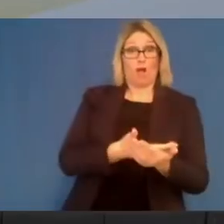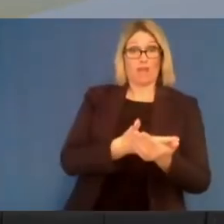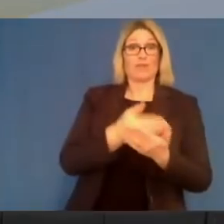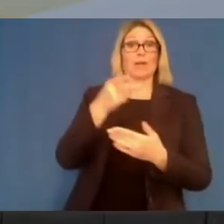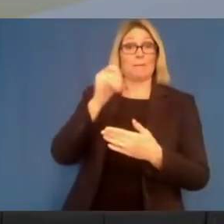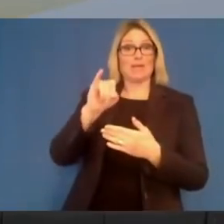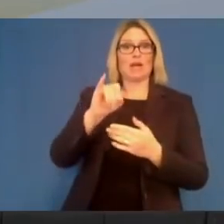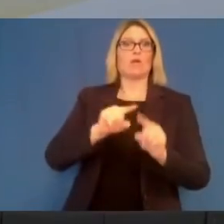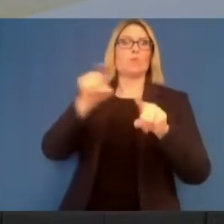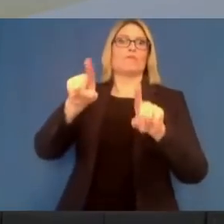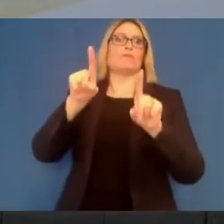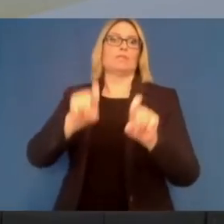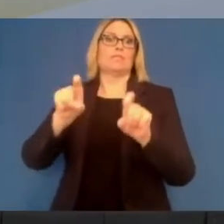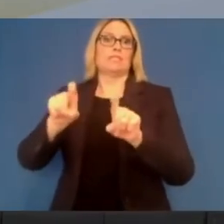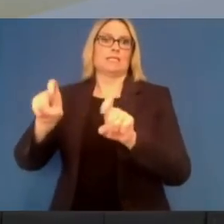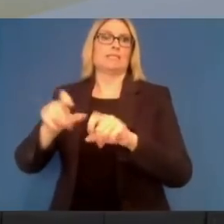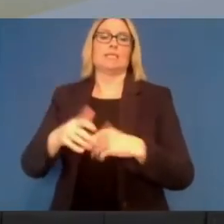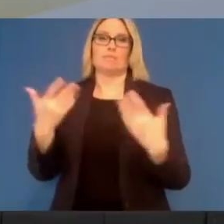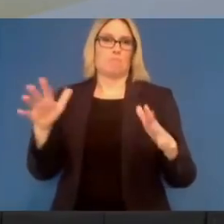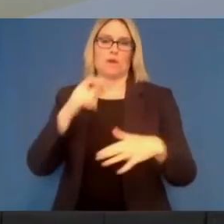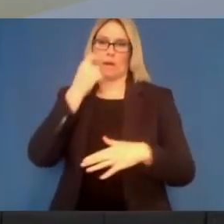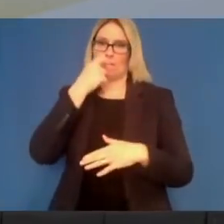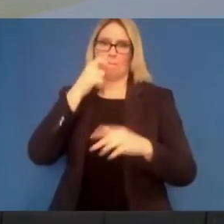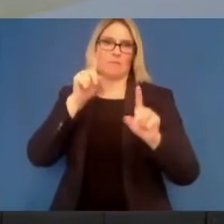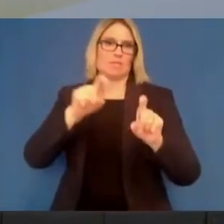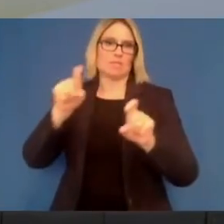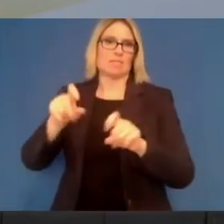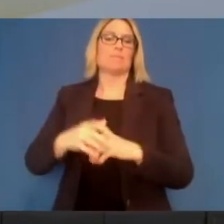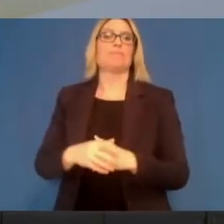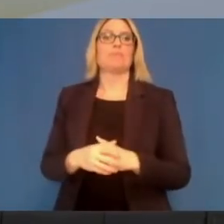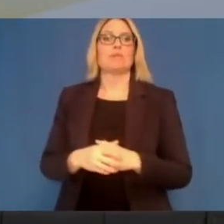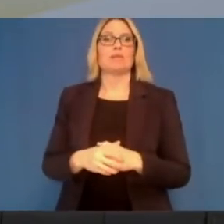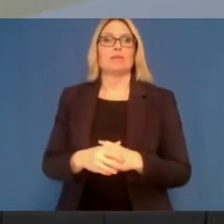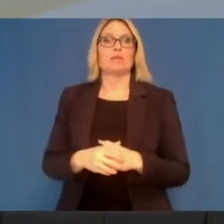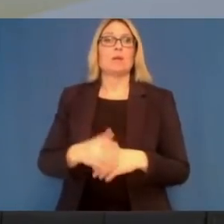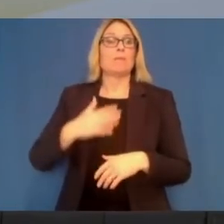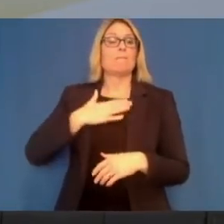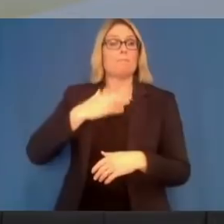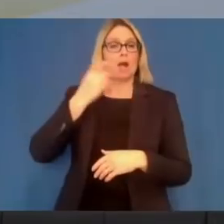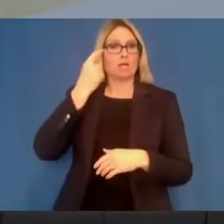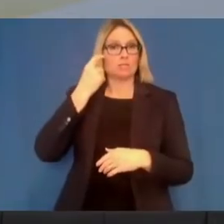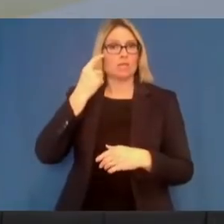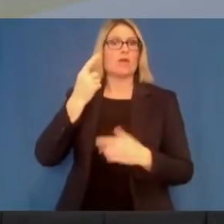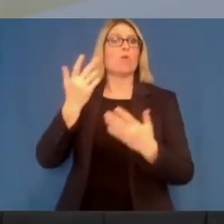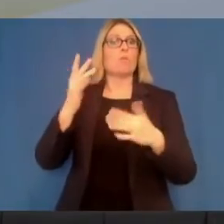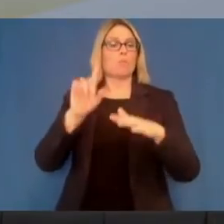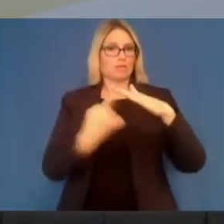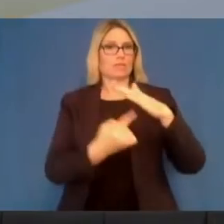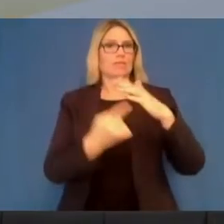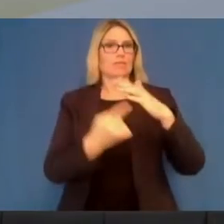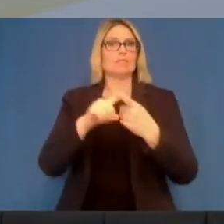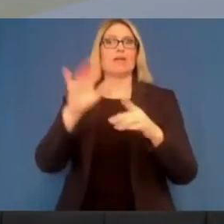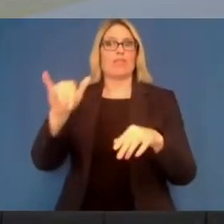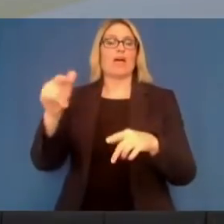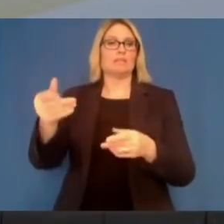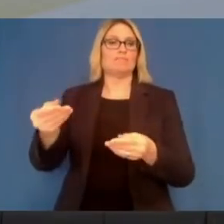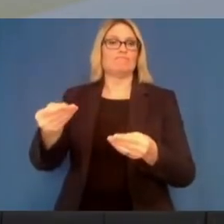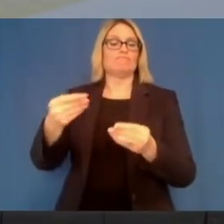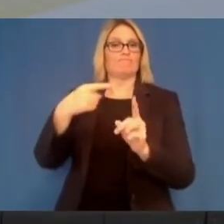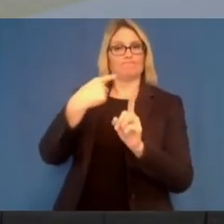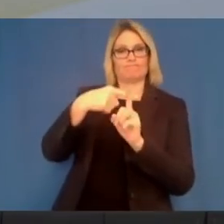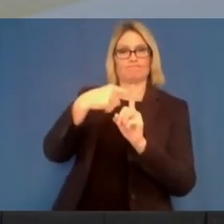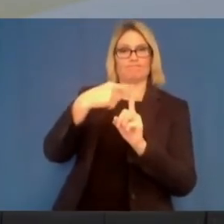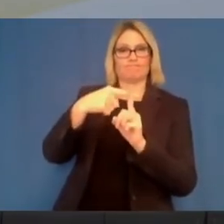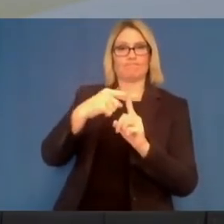so, remained in isolation until the test results came back, from my understanding. But that is a relatively new case that Public Health Nursing